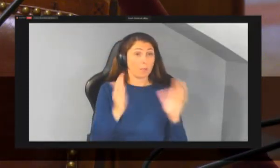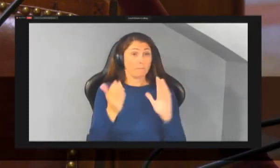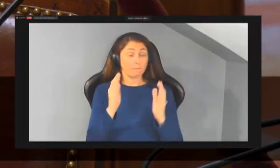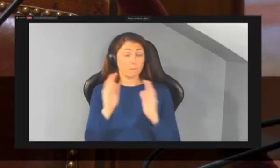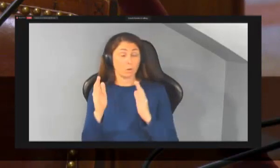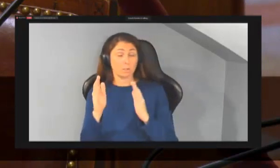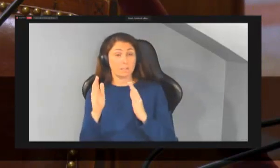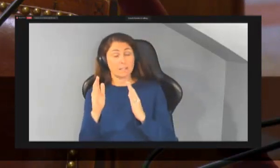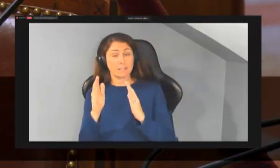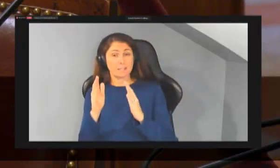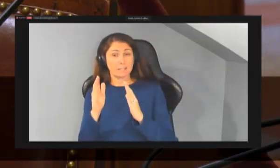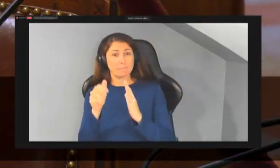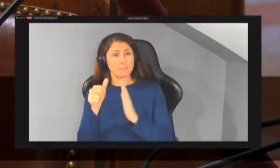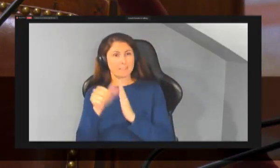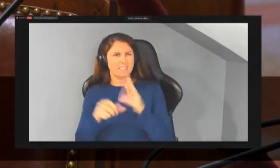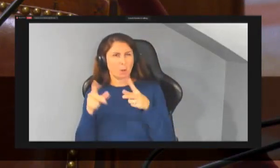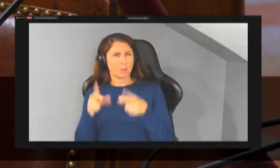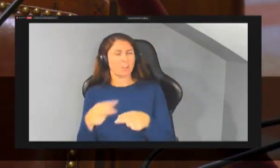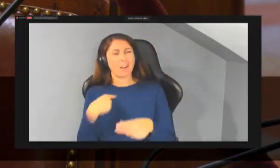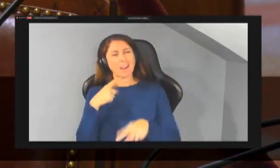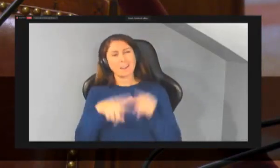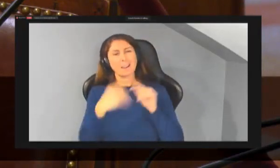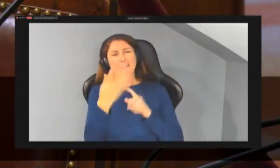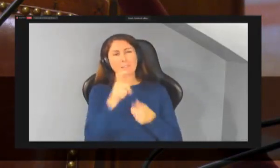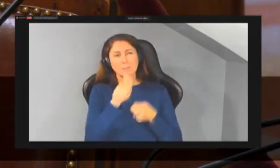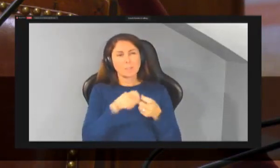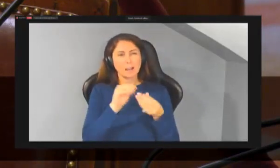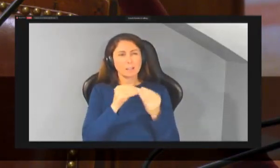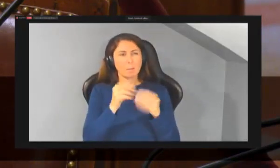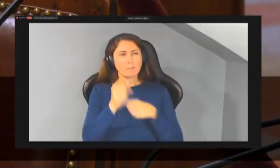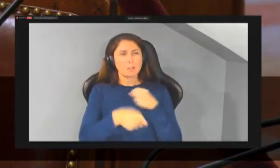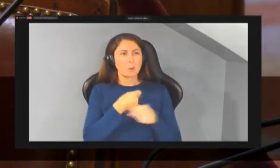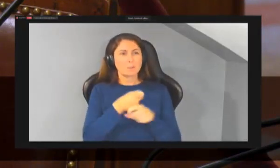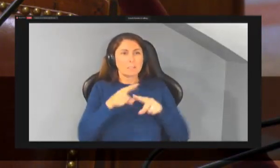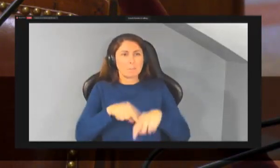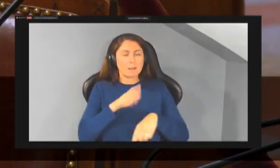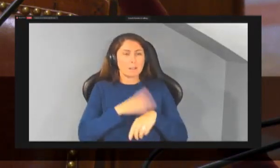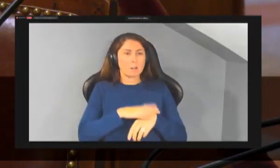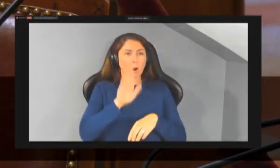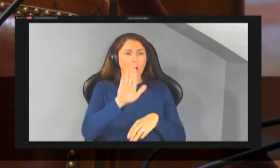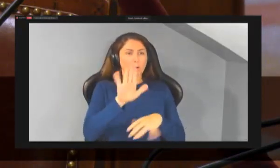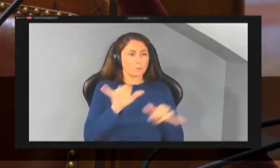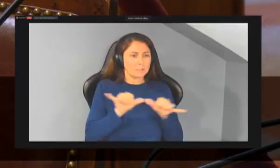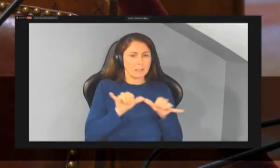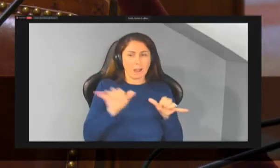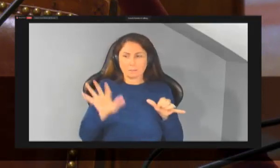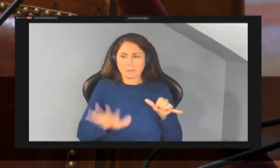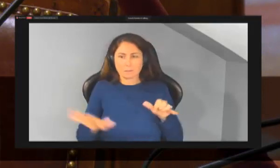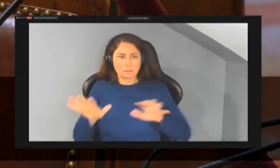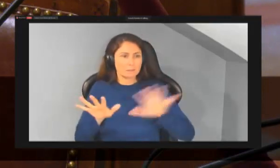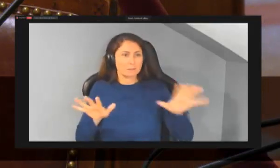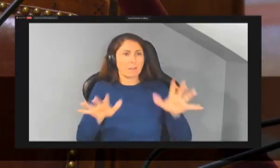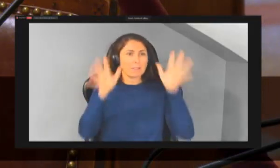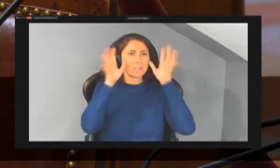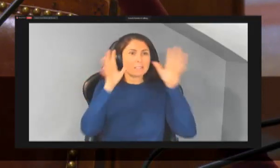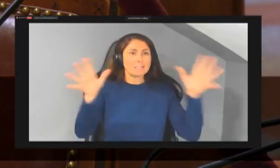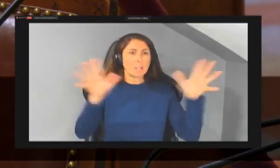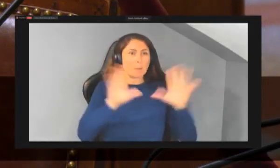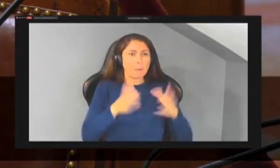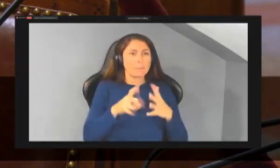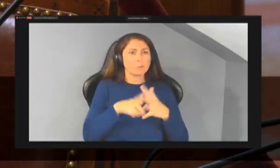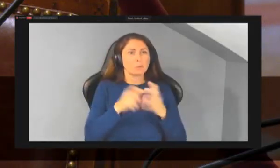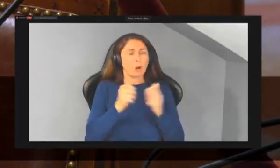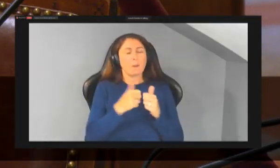and I can't give you an exact number of years. It's dependent on, you know, your topography, the size of the location, the deer population that starts with. So I couldn't speak